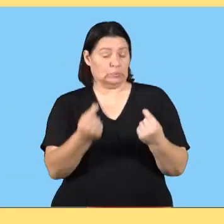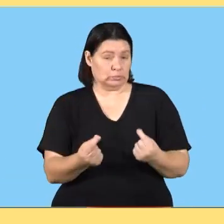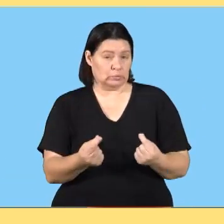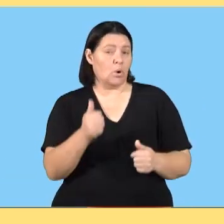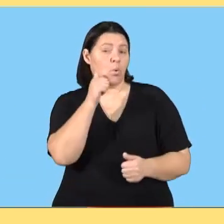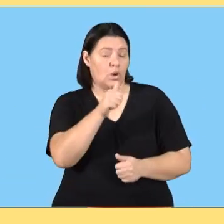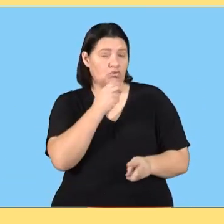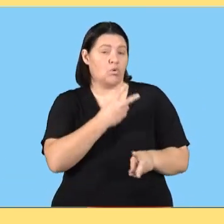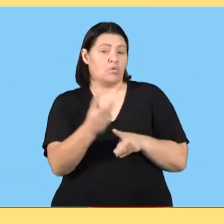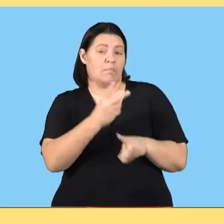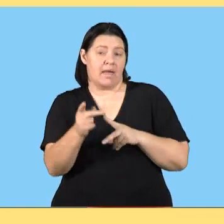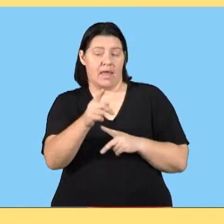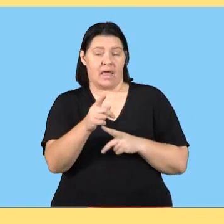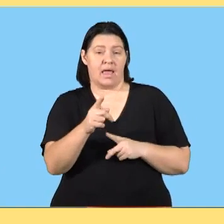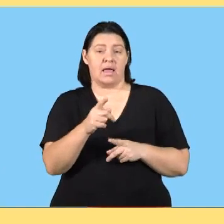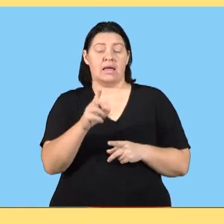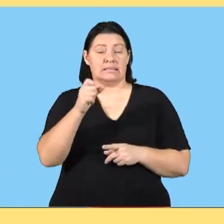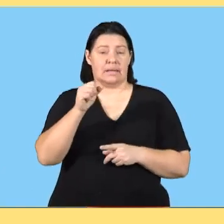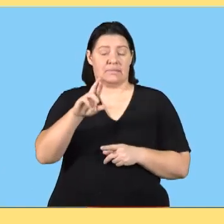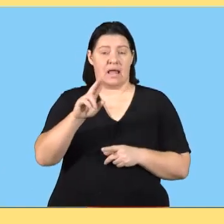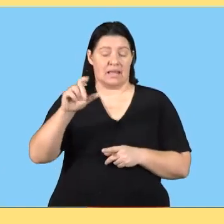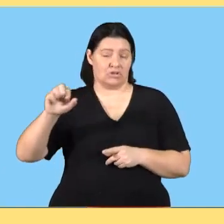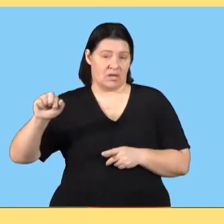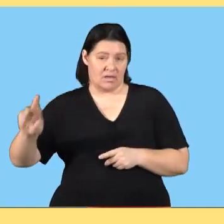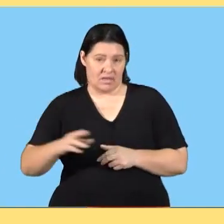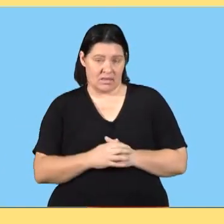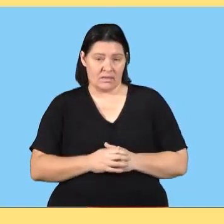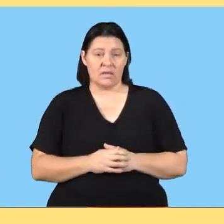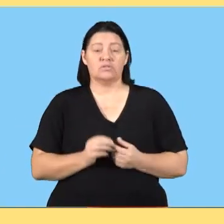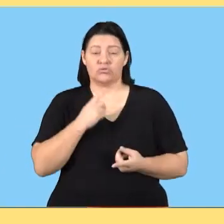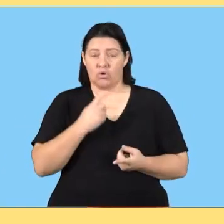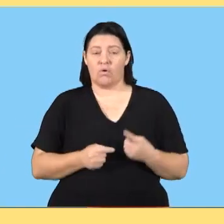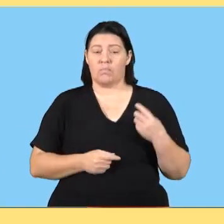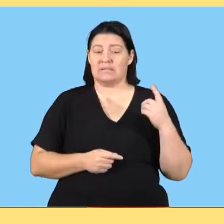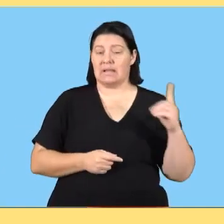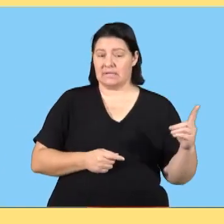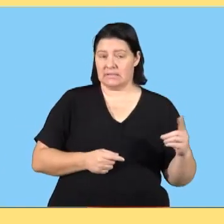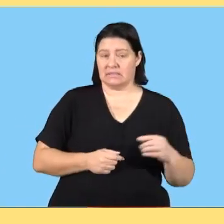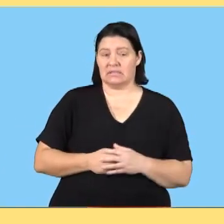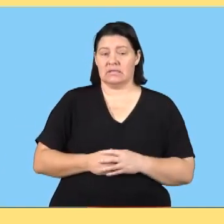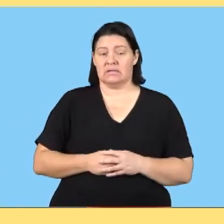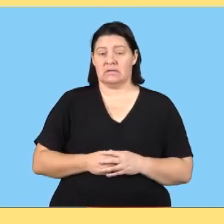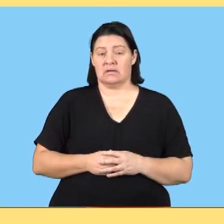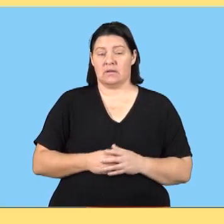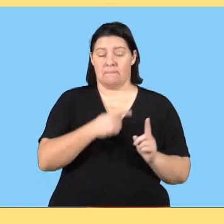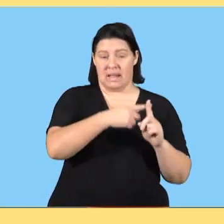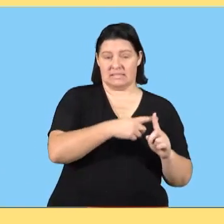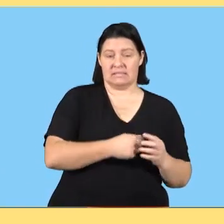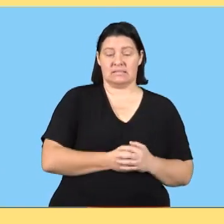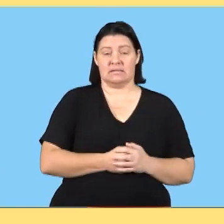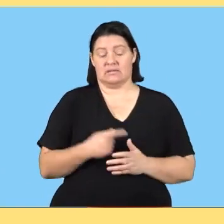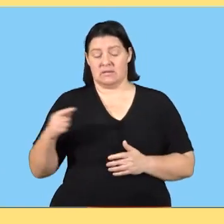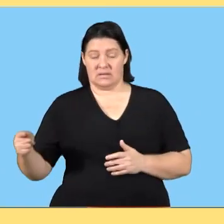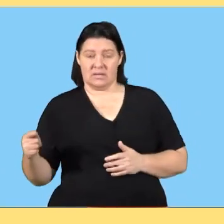Remember to do that when you prepare your debtor's ledger. You come already, then you say on my debit, I'm just going to write debit here, you